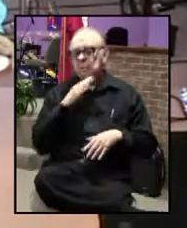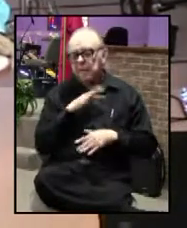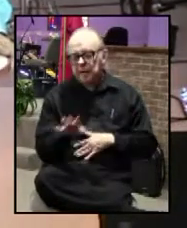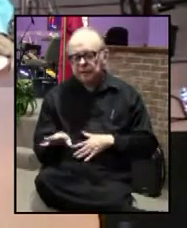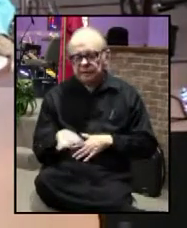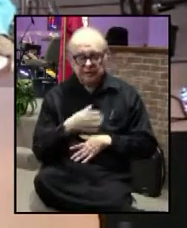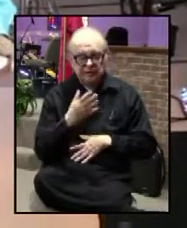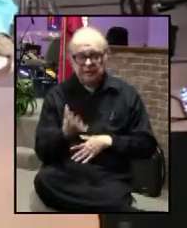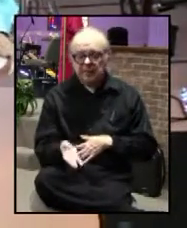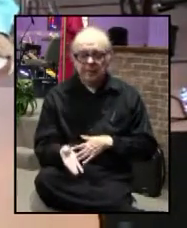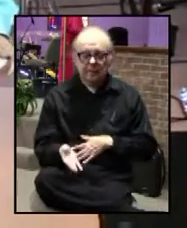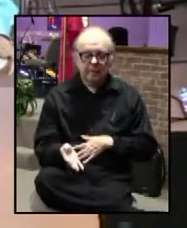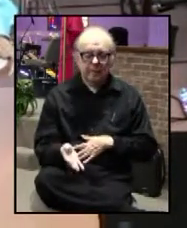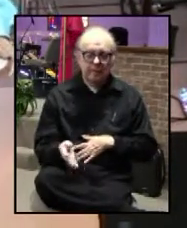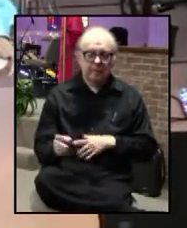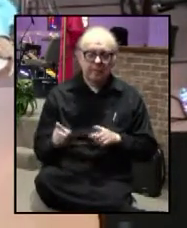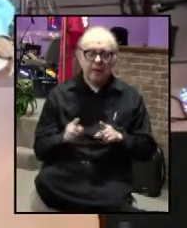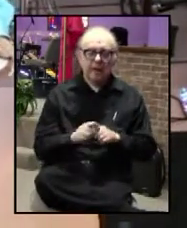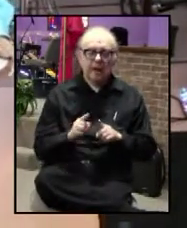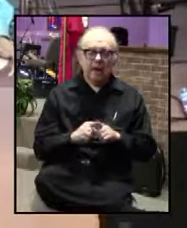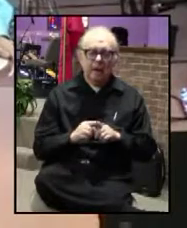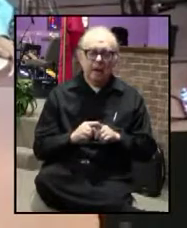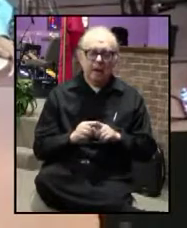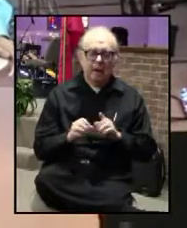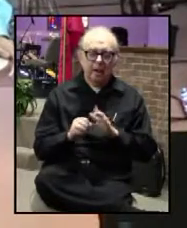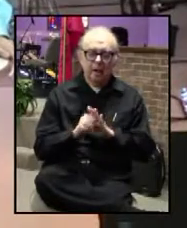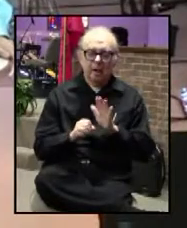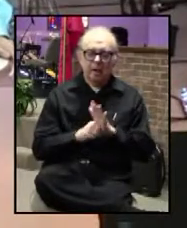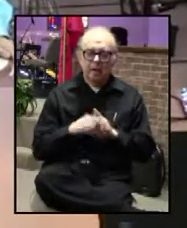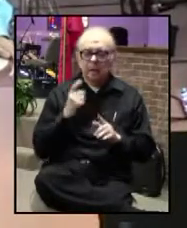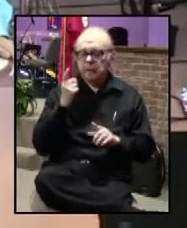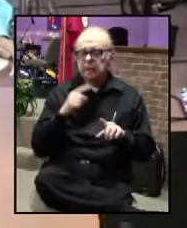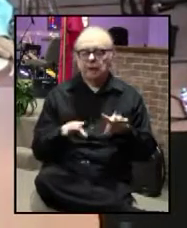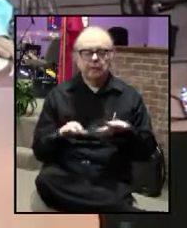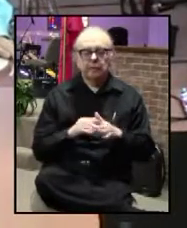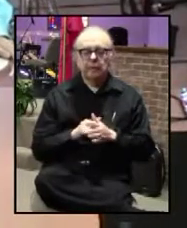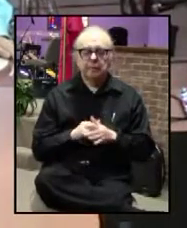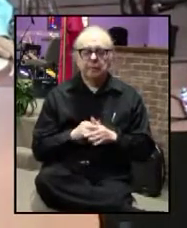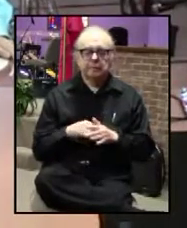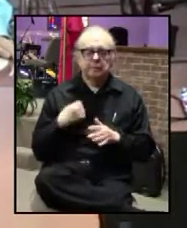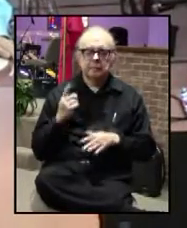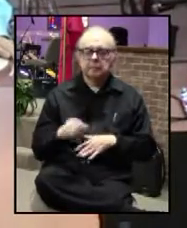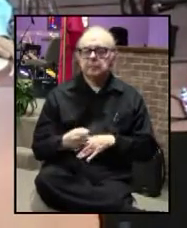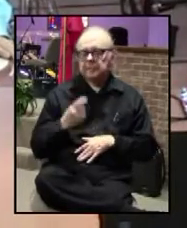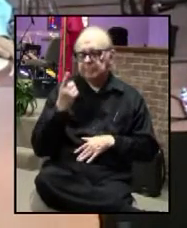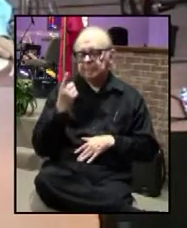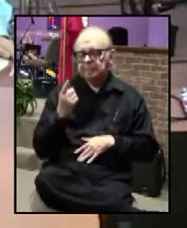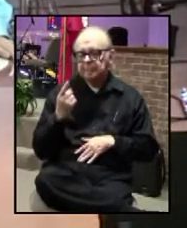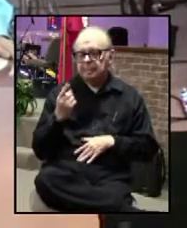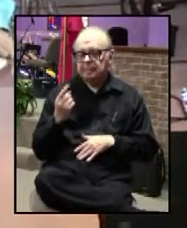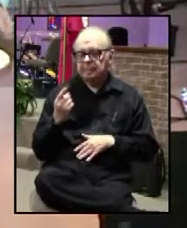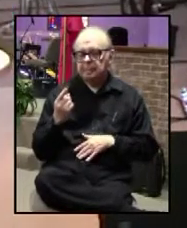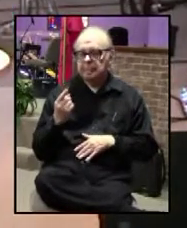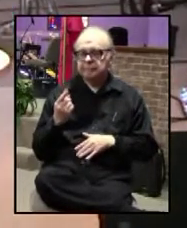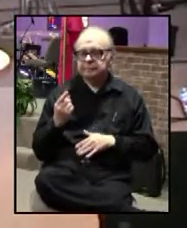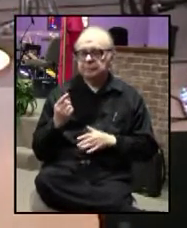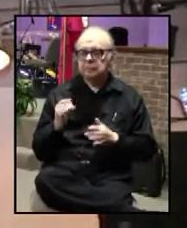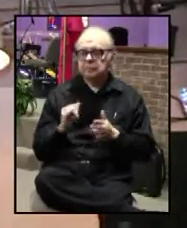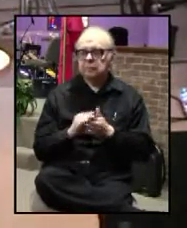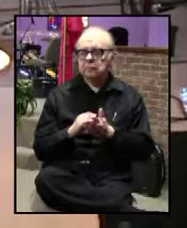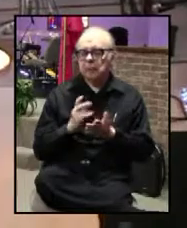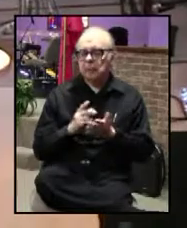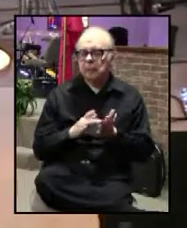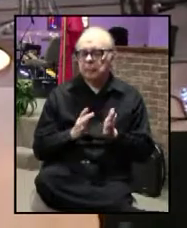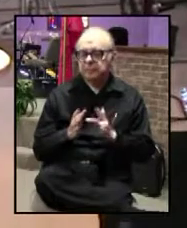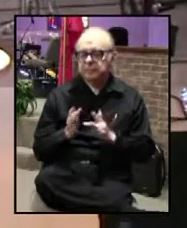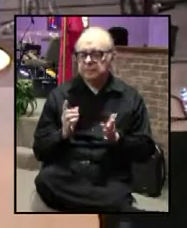laying there as a monument saying, you can't do it. We need to understand that what